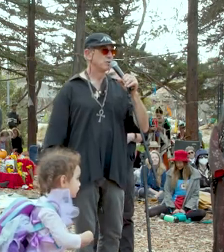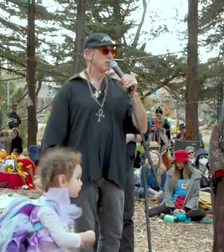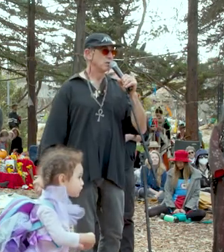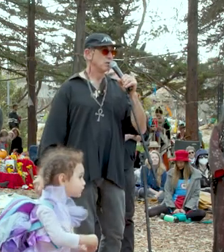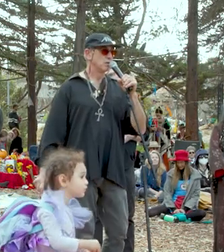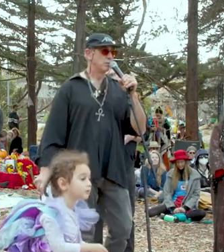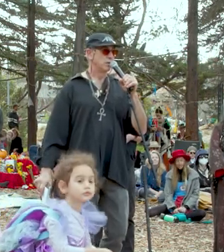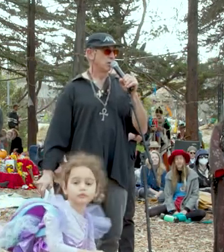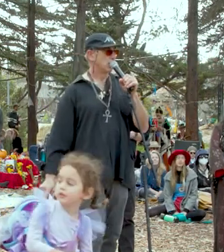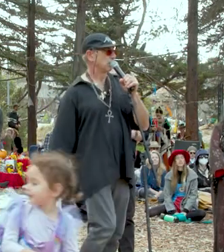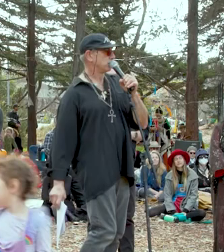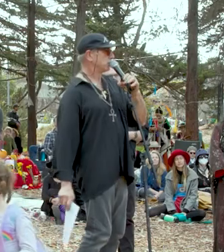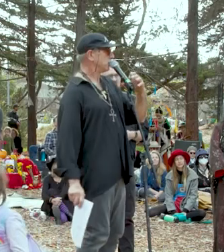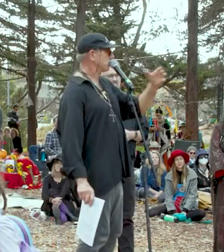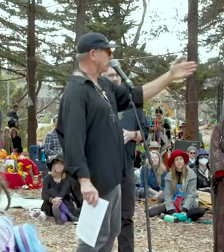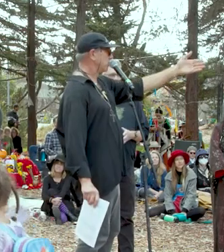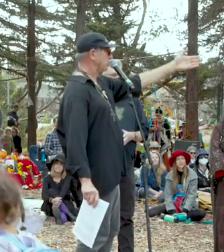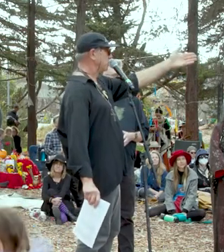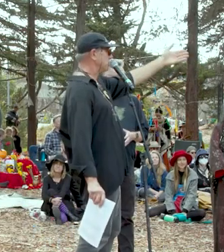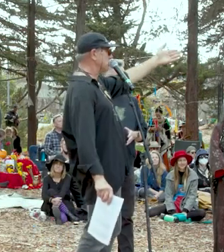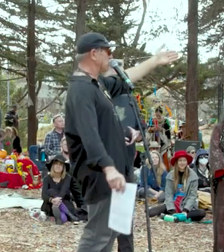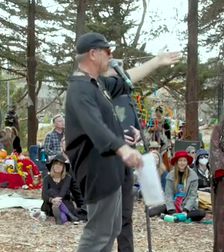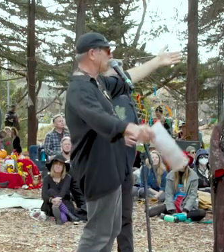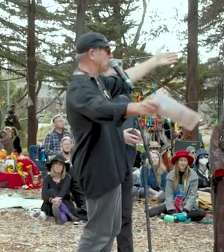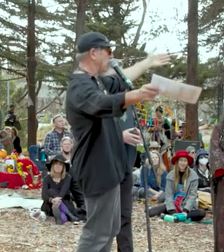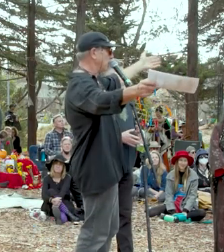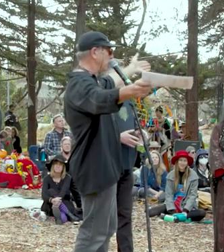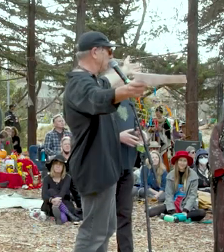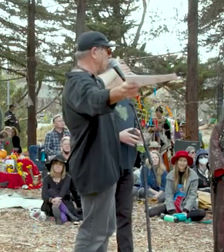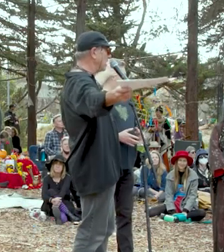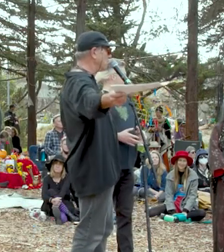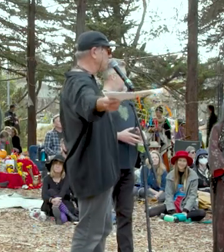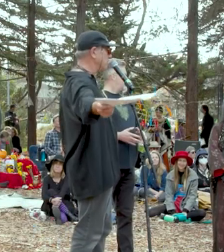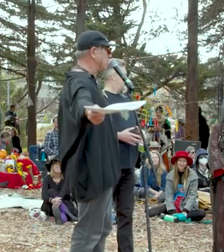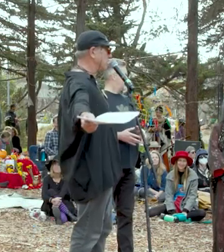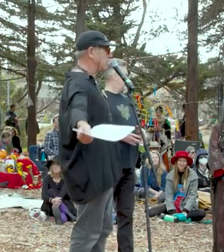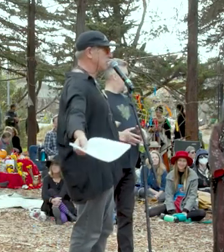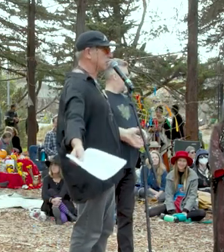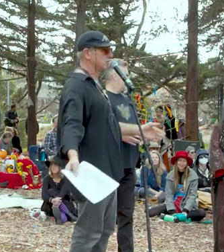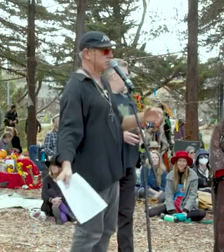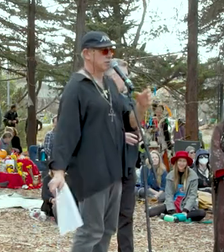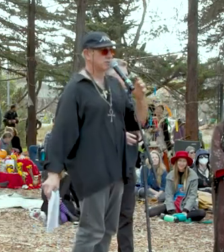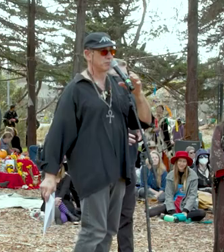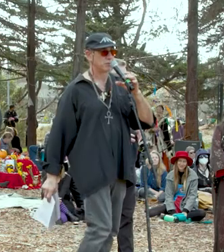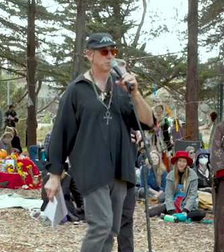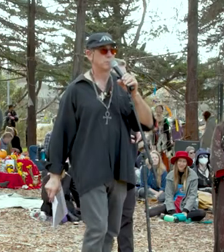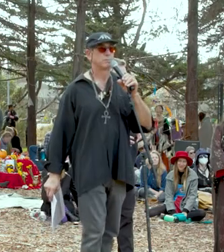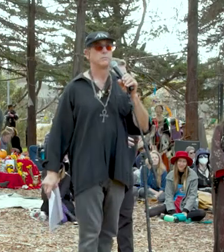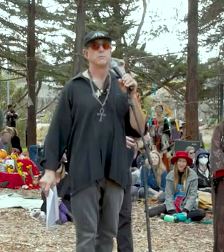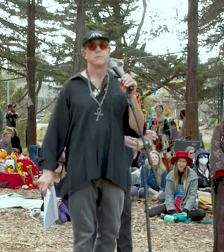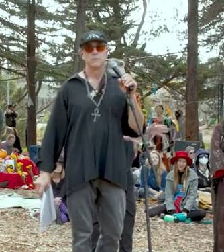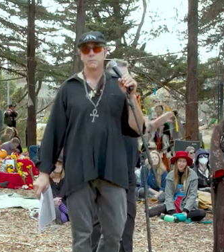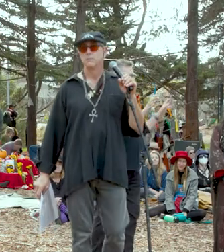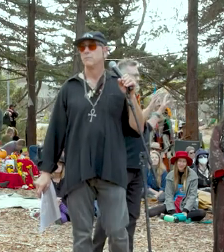have been honored to hear today. Please just call out any names that come to mind.